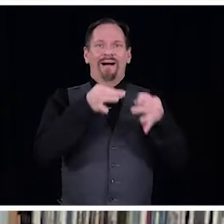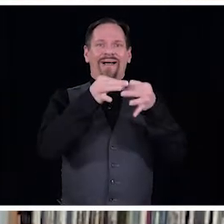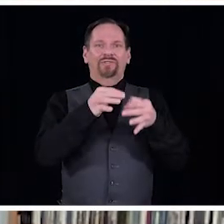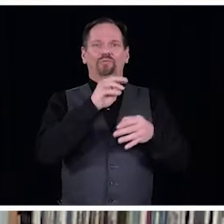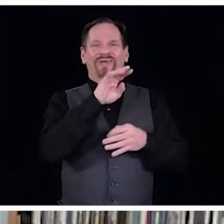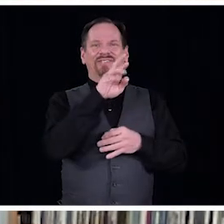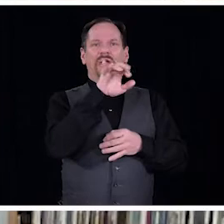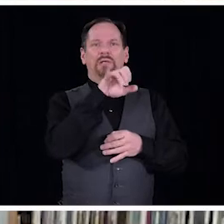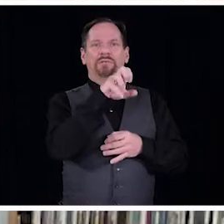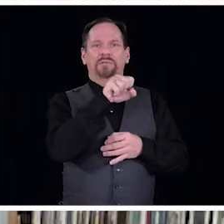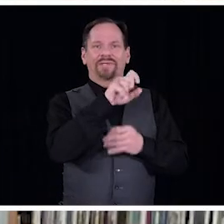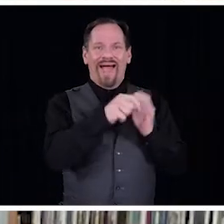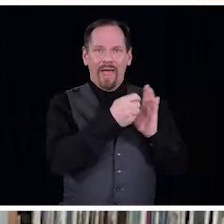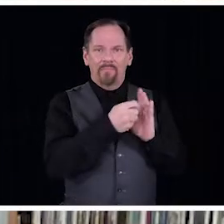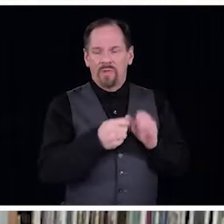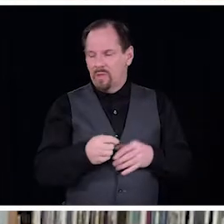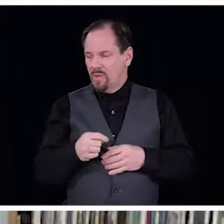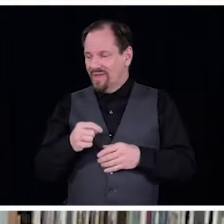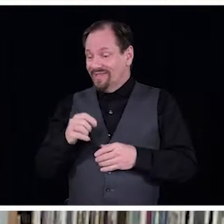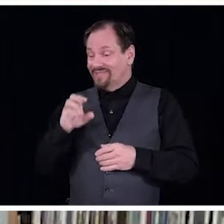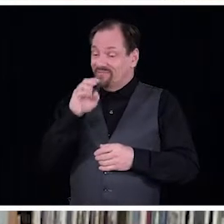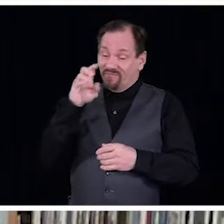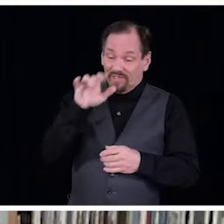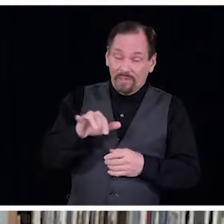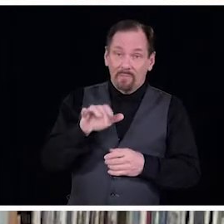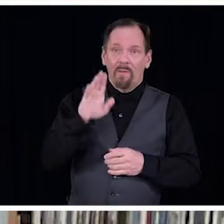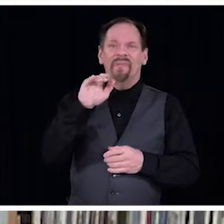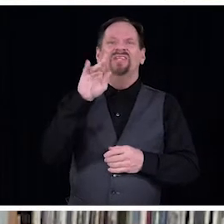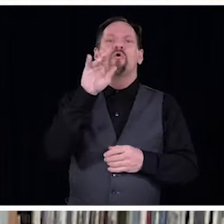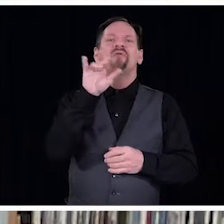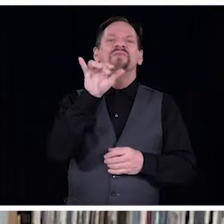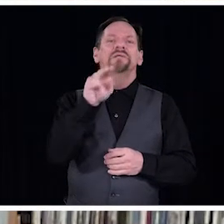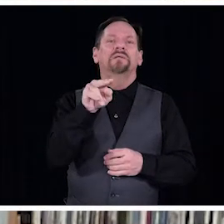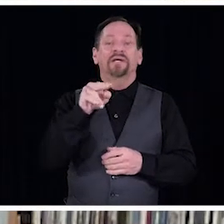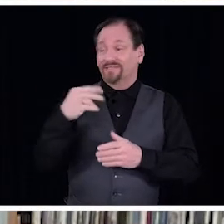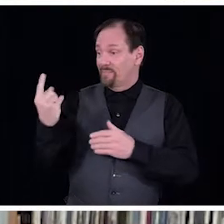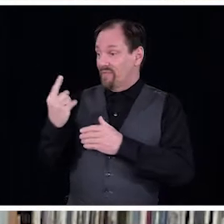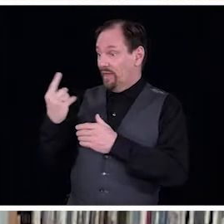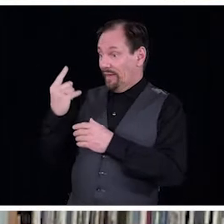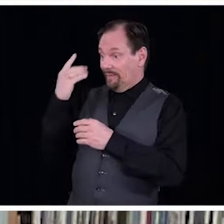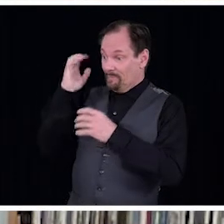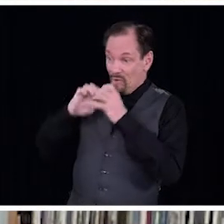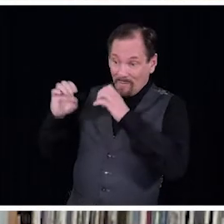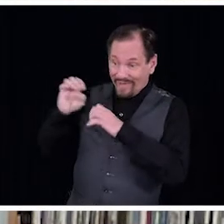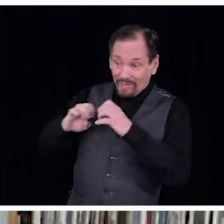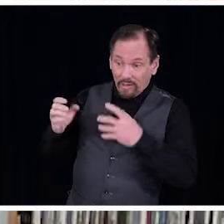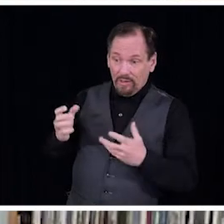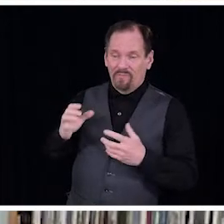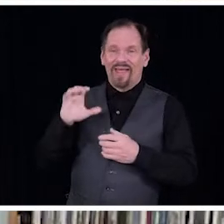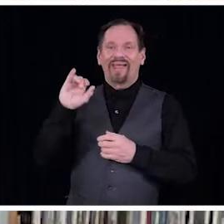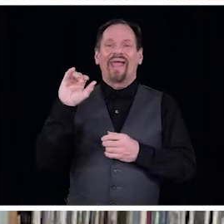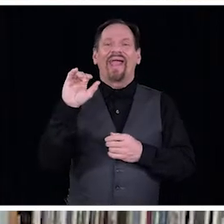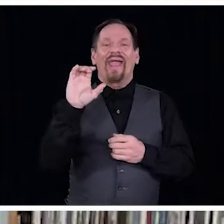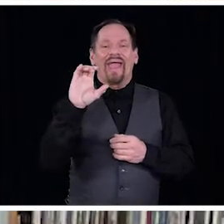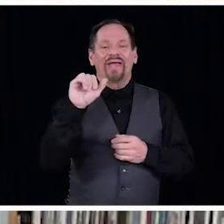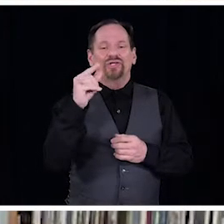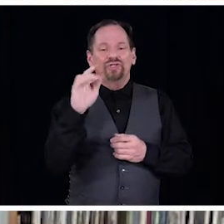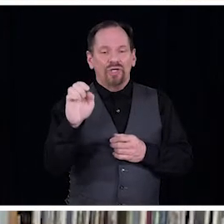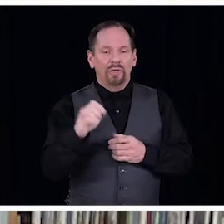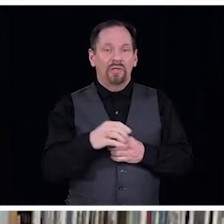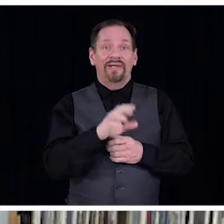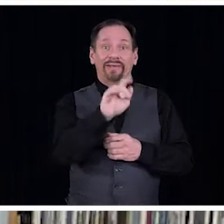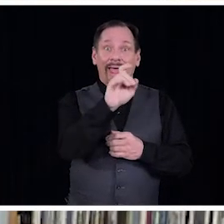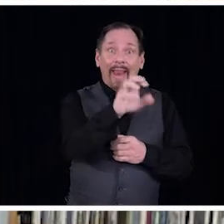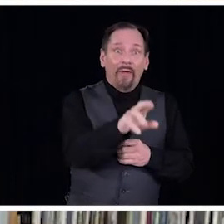by Beethoven, an experimental work by John Cage, an orchestral improvisation by Cecil Taylor, an